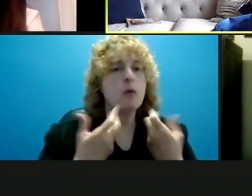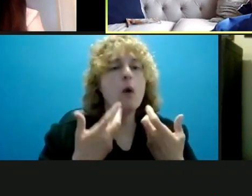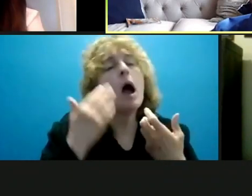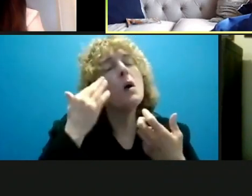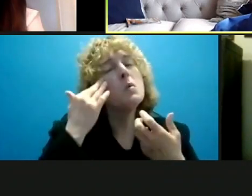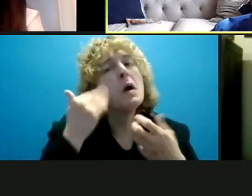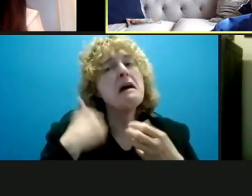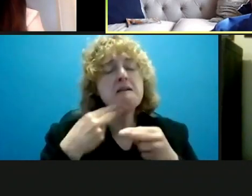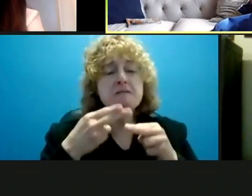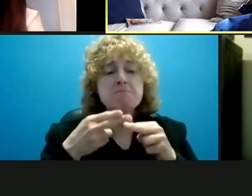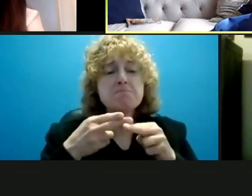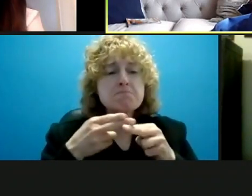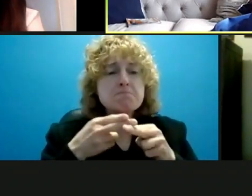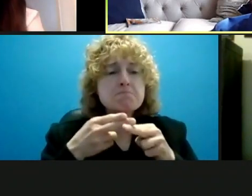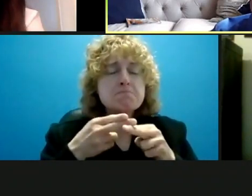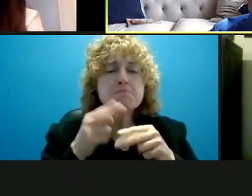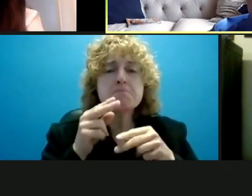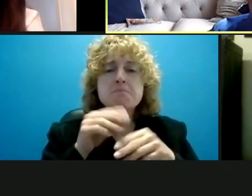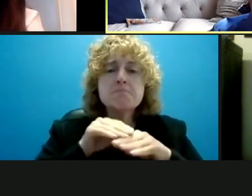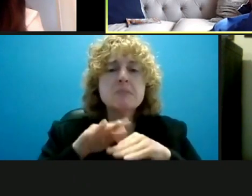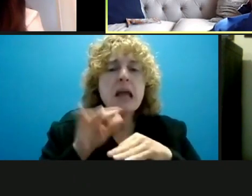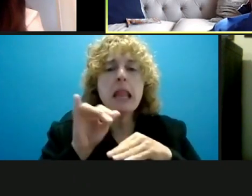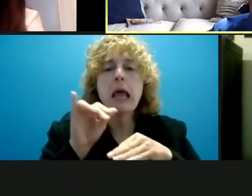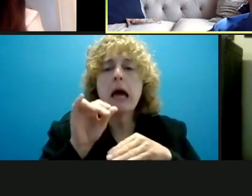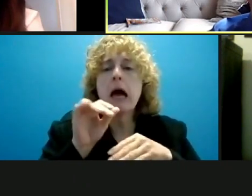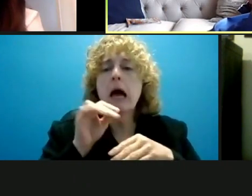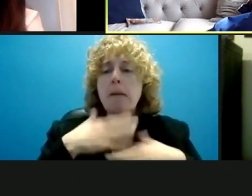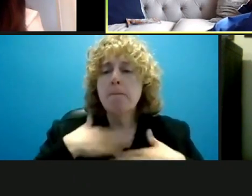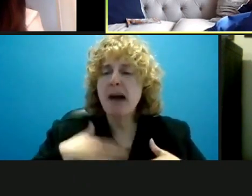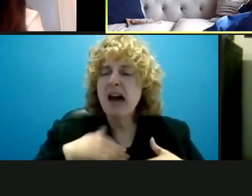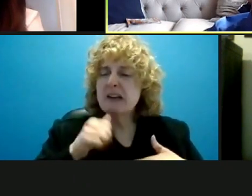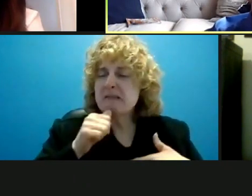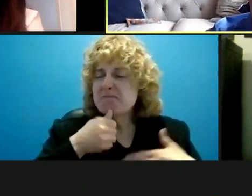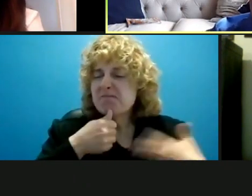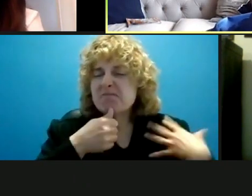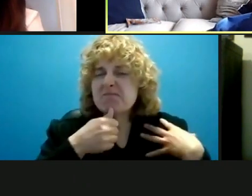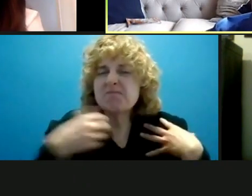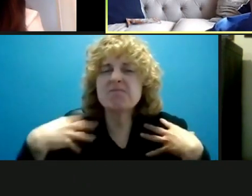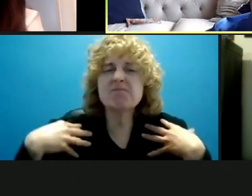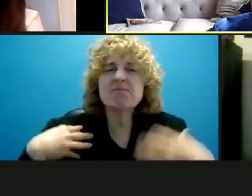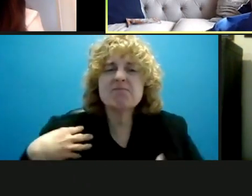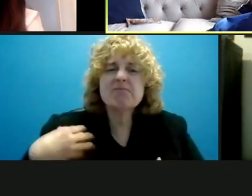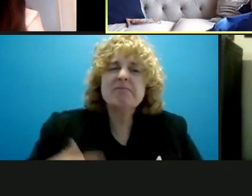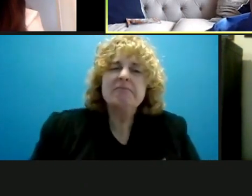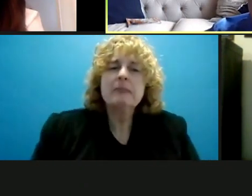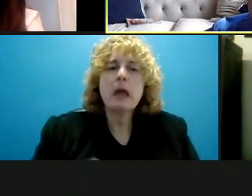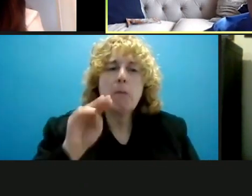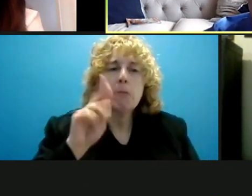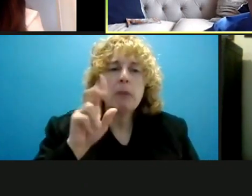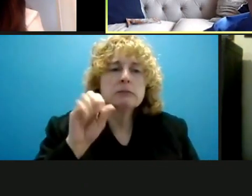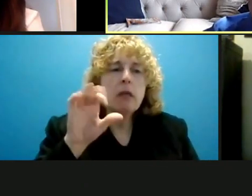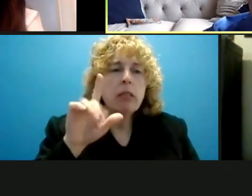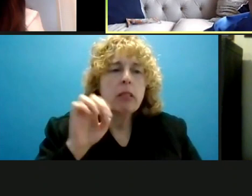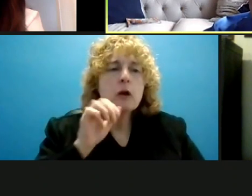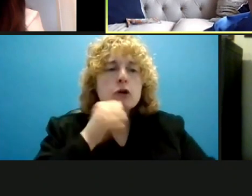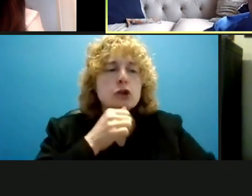effects, know, body aches, headache, muscle aches, fatigue. But I really haven't seen a whole lot of